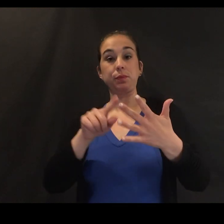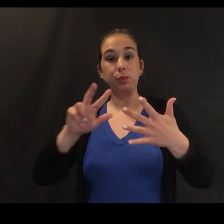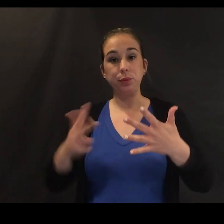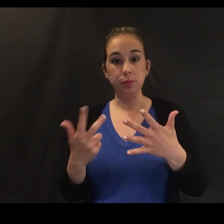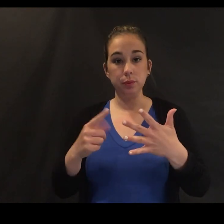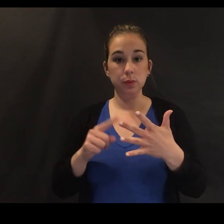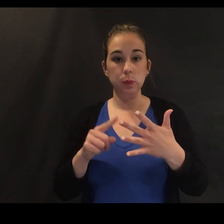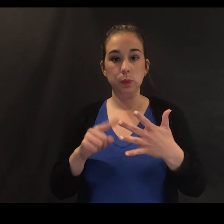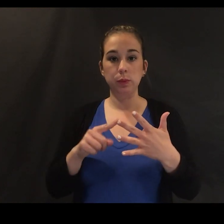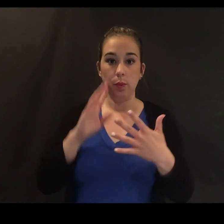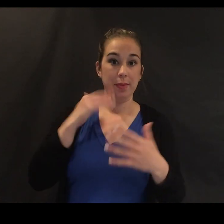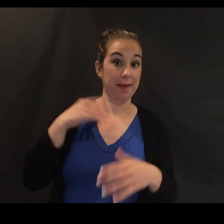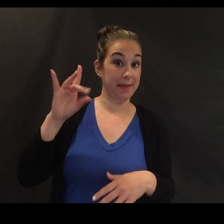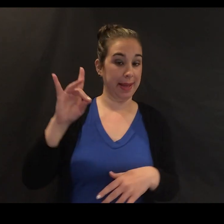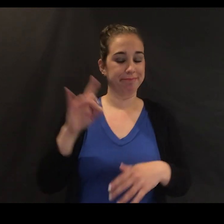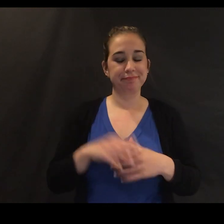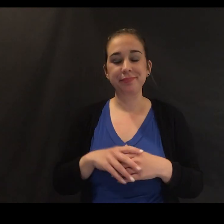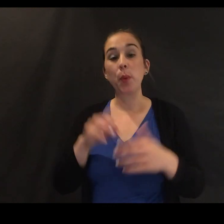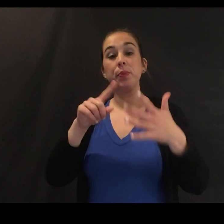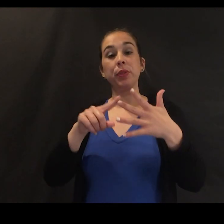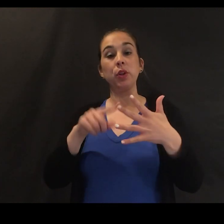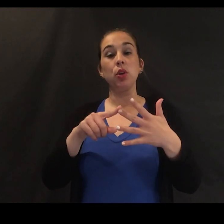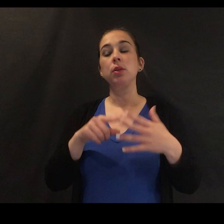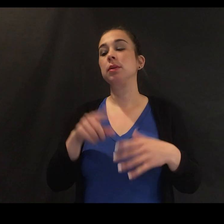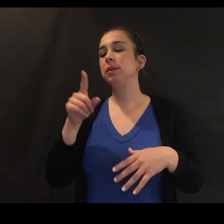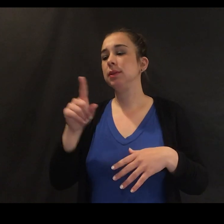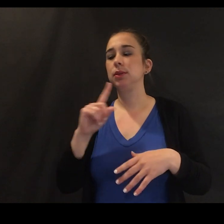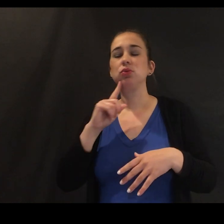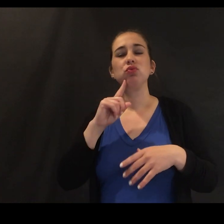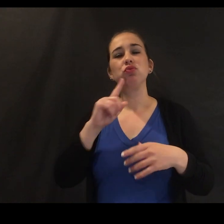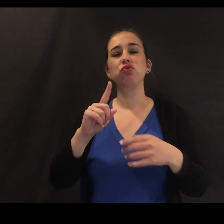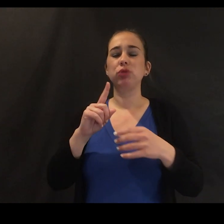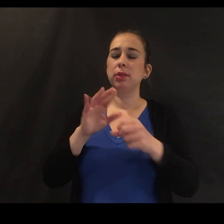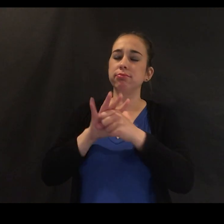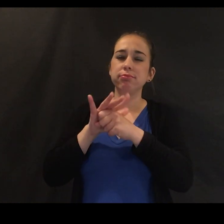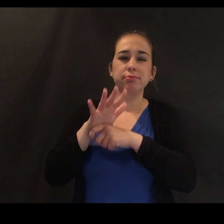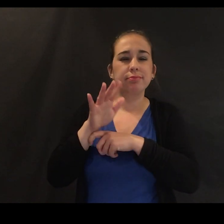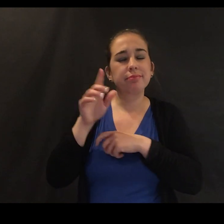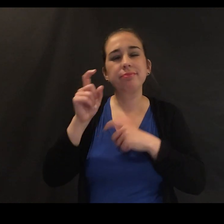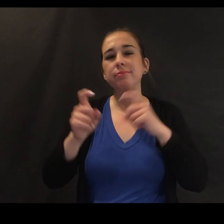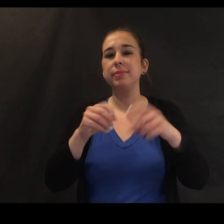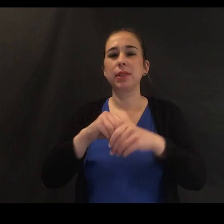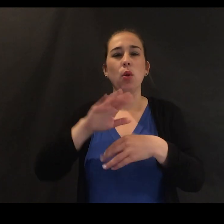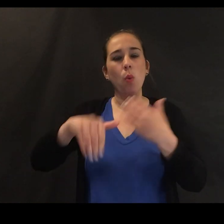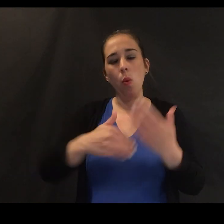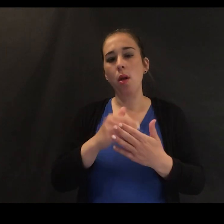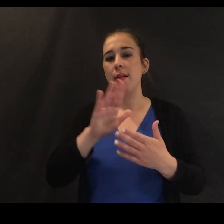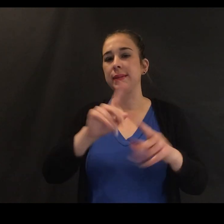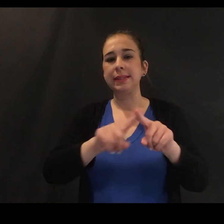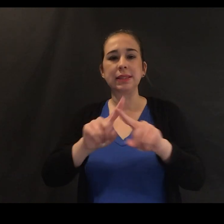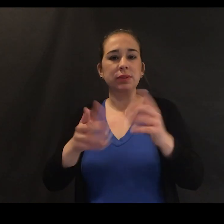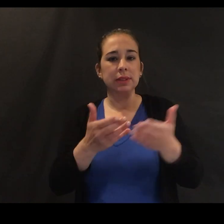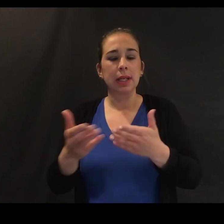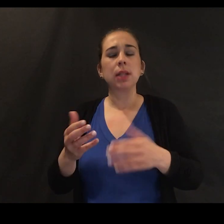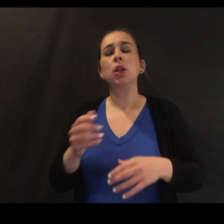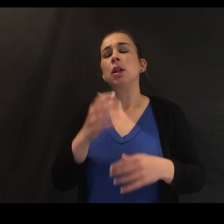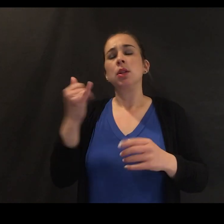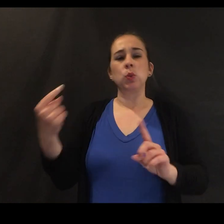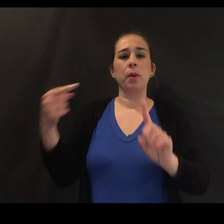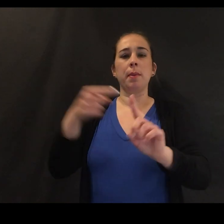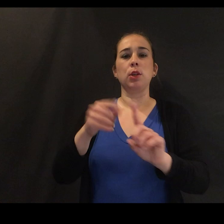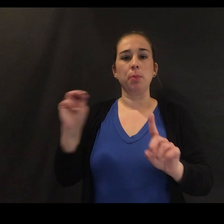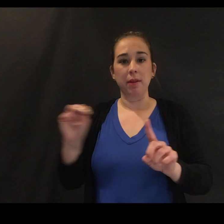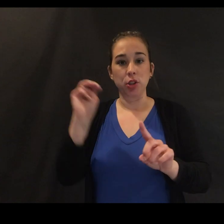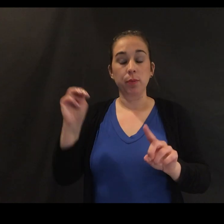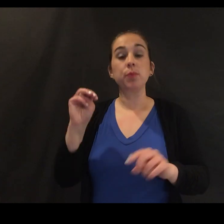eight of these tonight. They are generous in all their dealings. Let's go back to the story of Mephibosheth for a moment. When David called